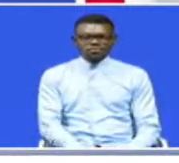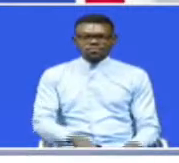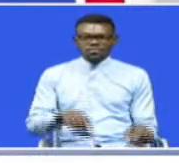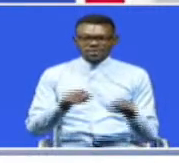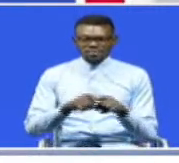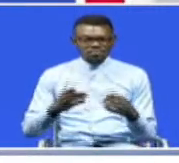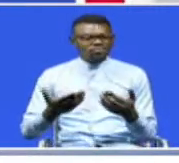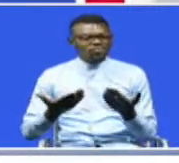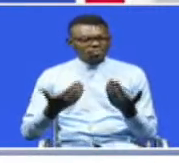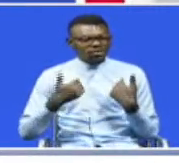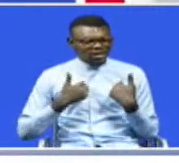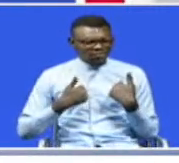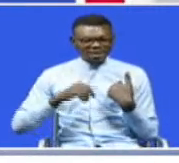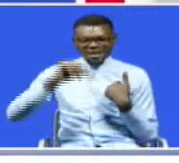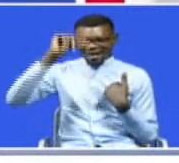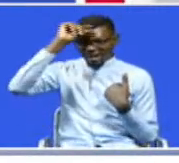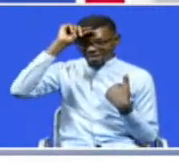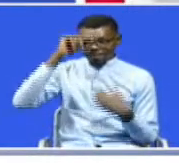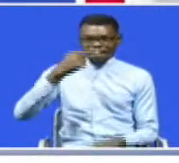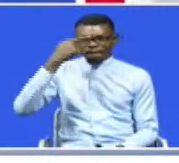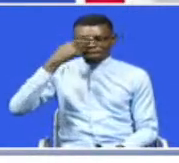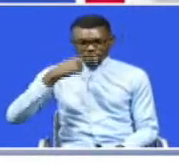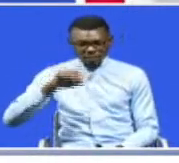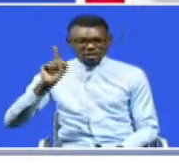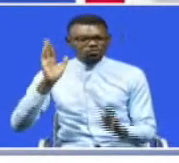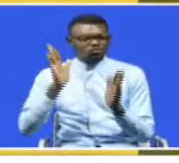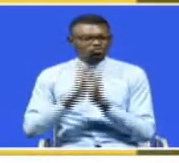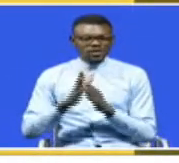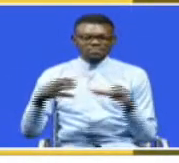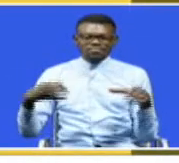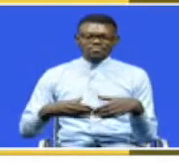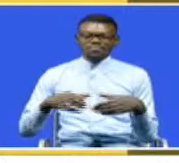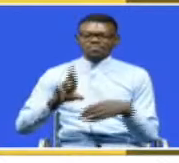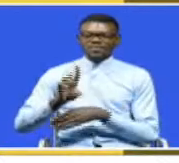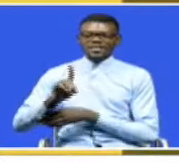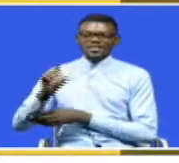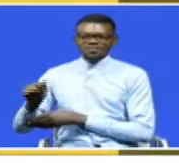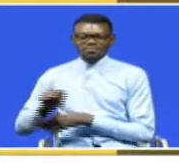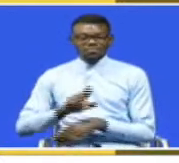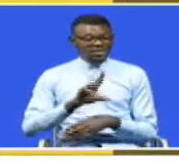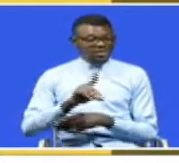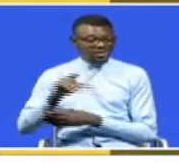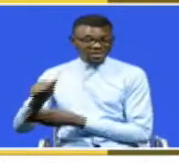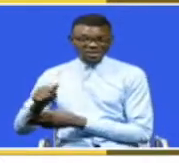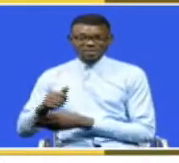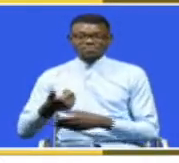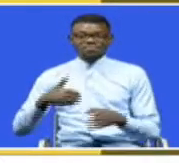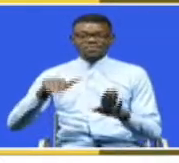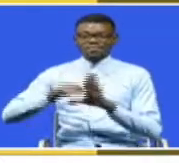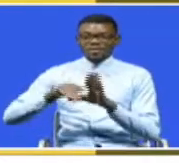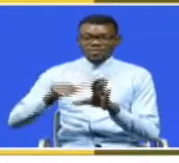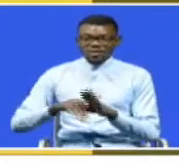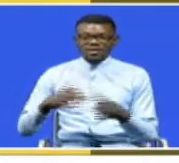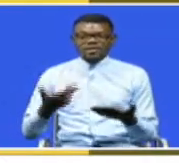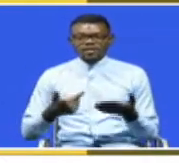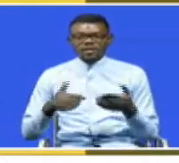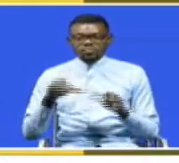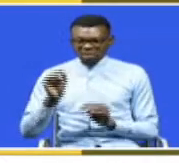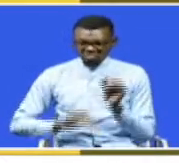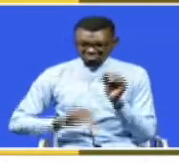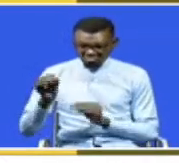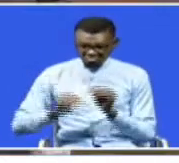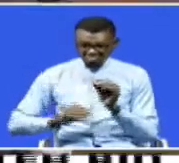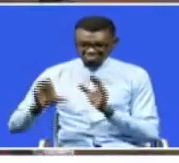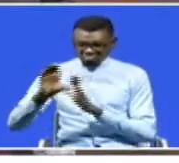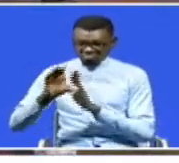tumeendesha sera ya serikali pamoja na chama ya UDA. UDA proponents have already finalized the making of the UDA party